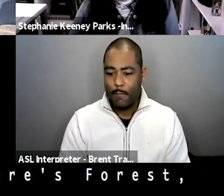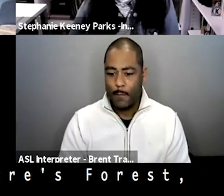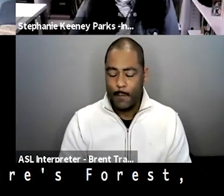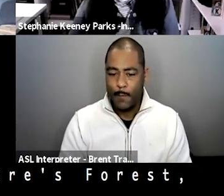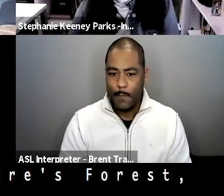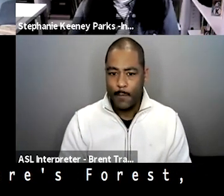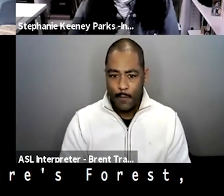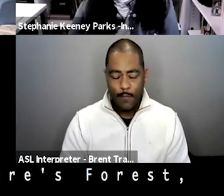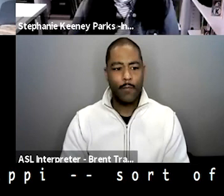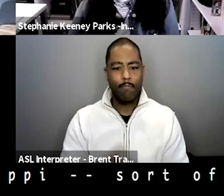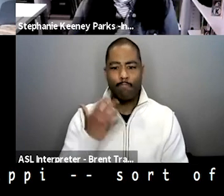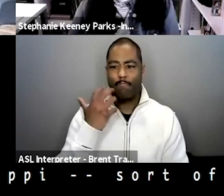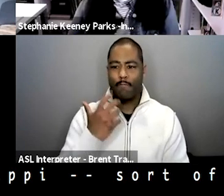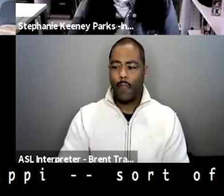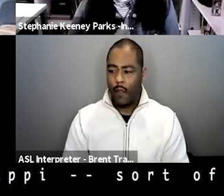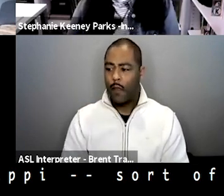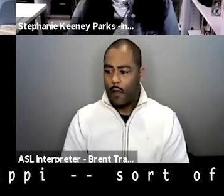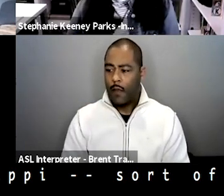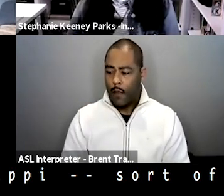It's one of those thoughts that I had, that there's